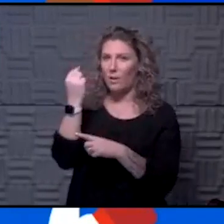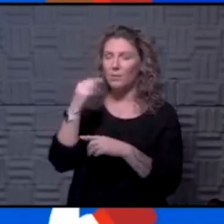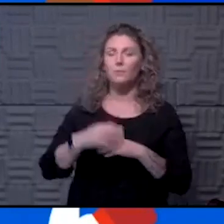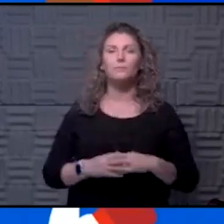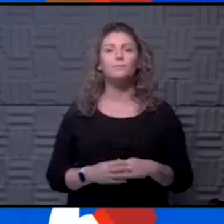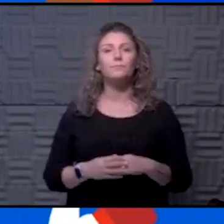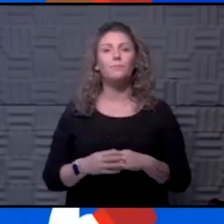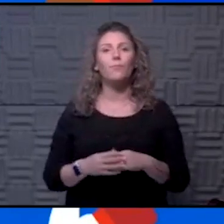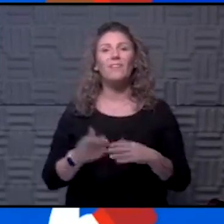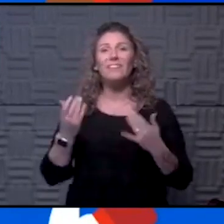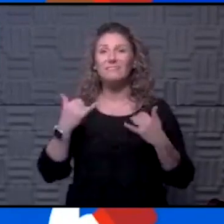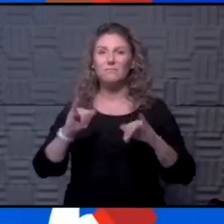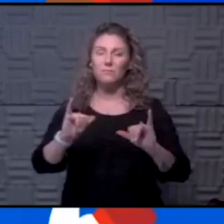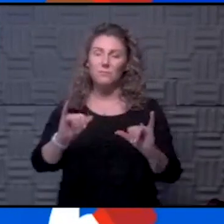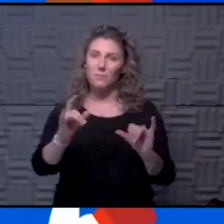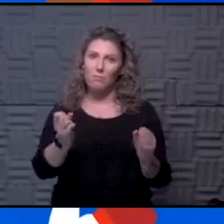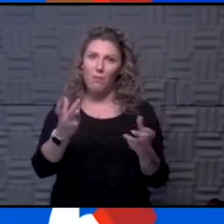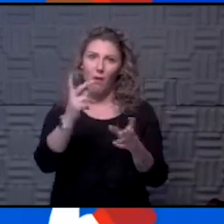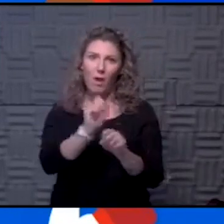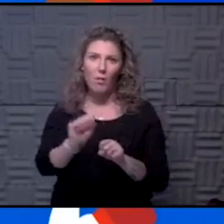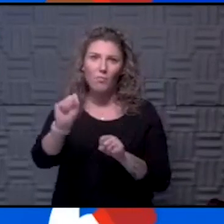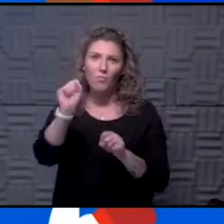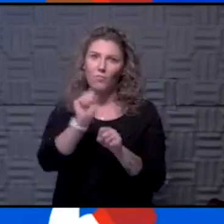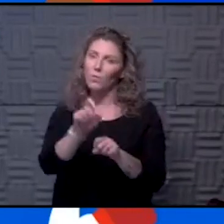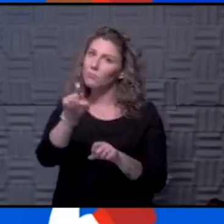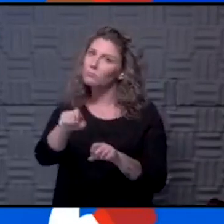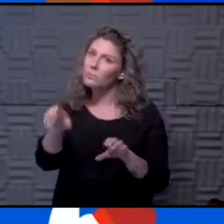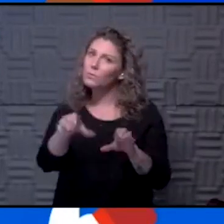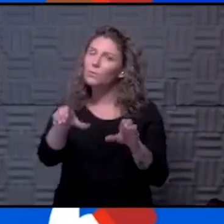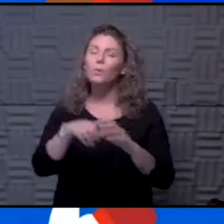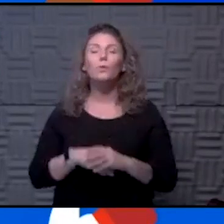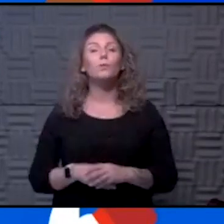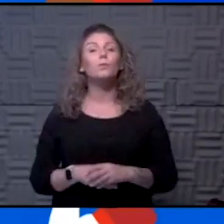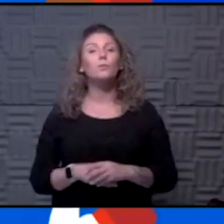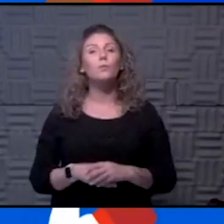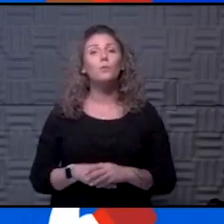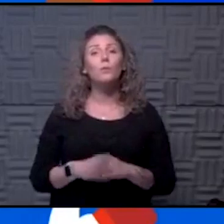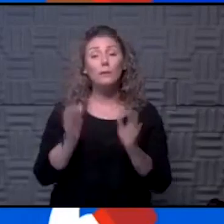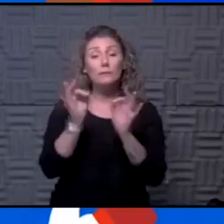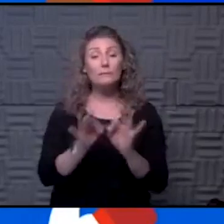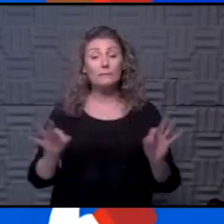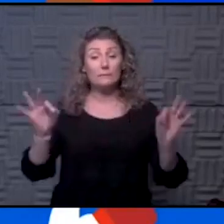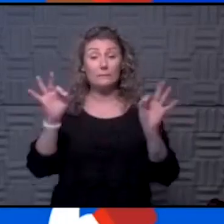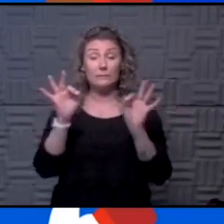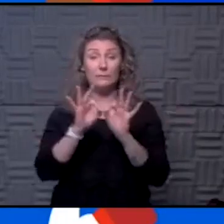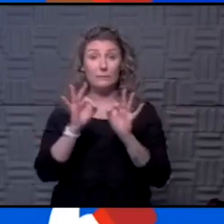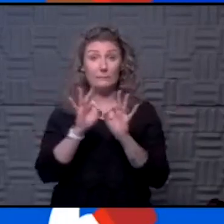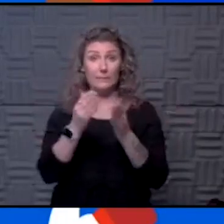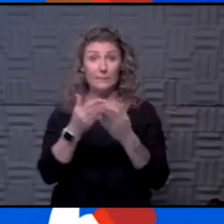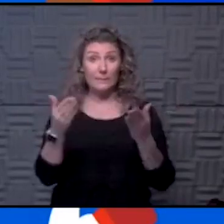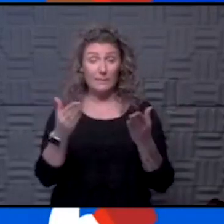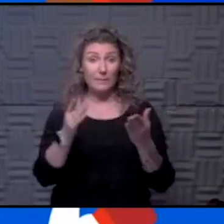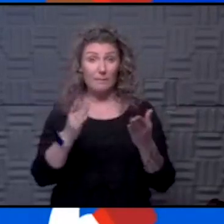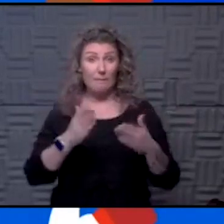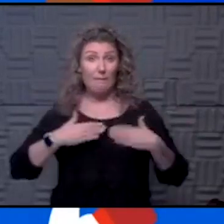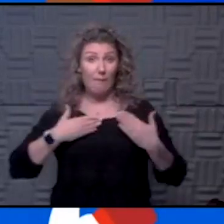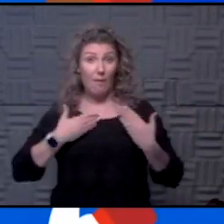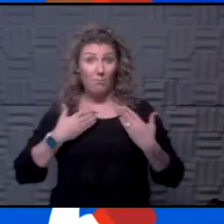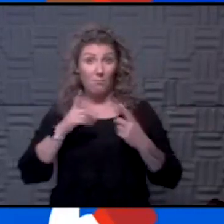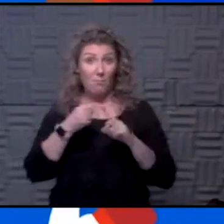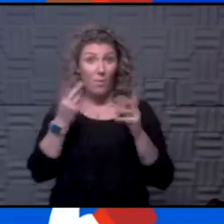we still have a lot of work to do. Now, one of those key things that we are very happy about